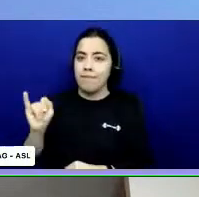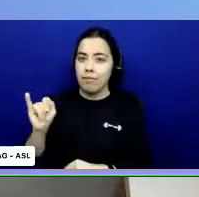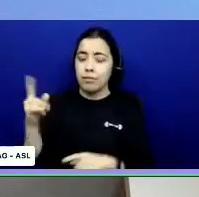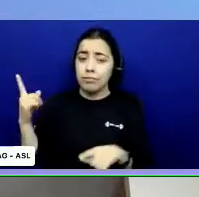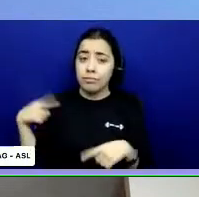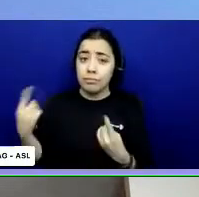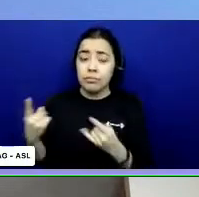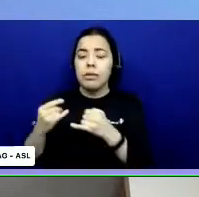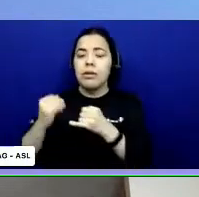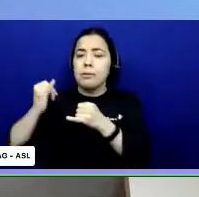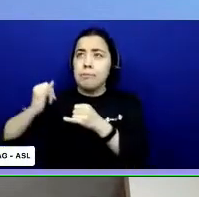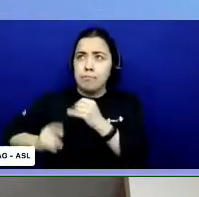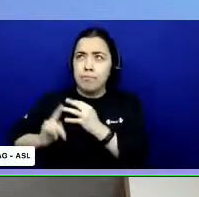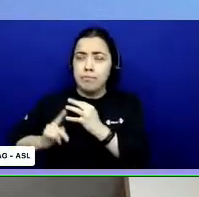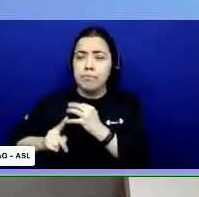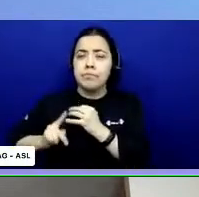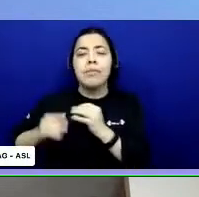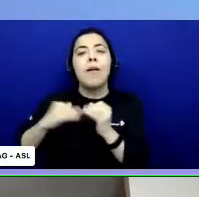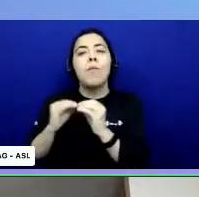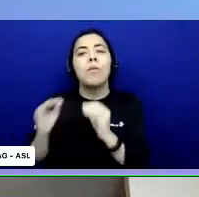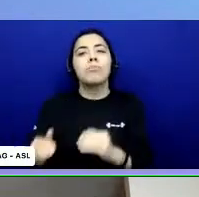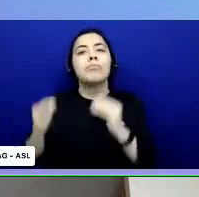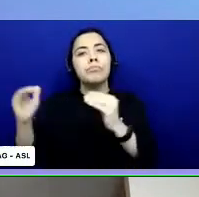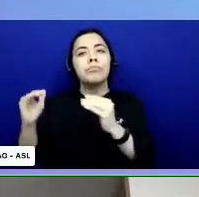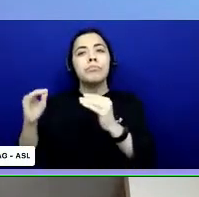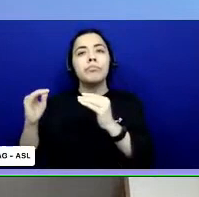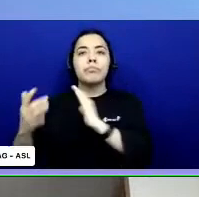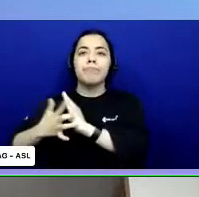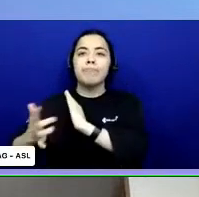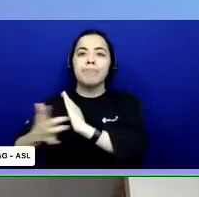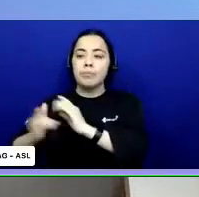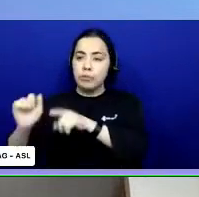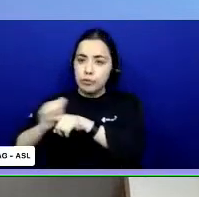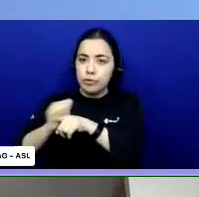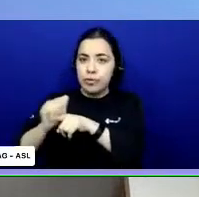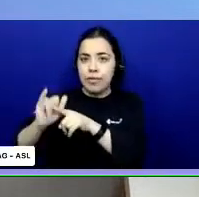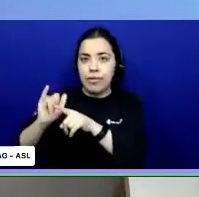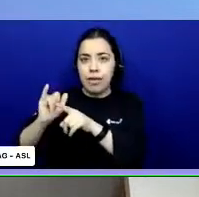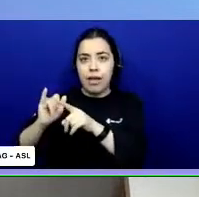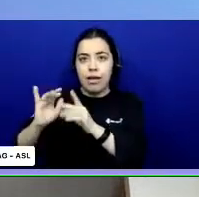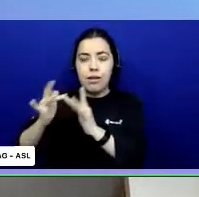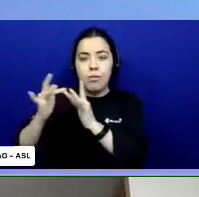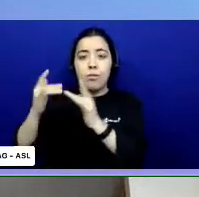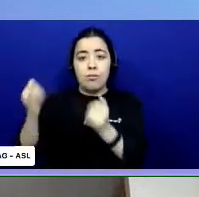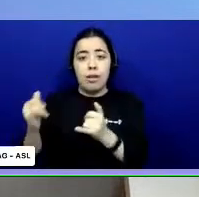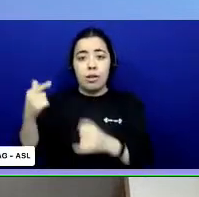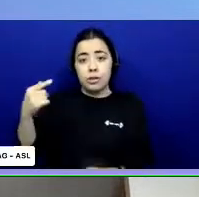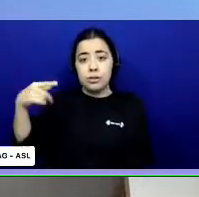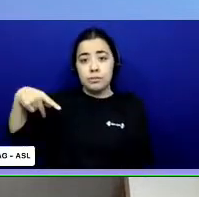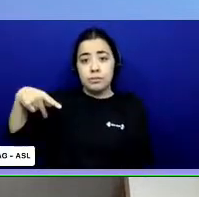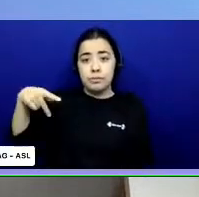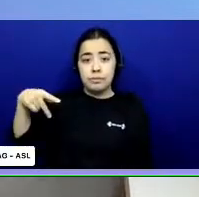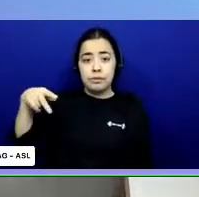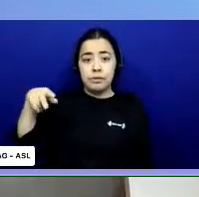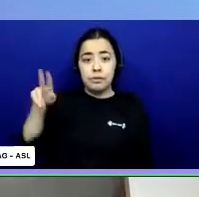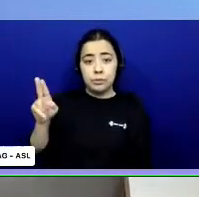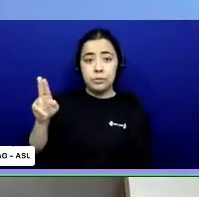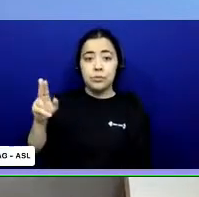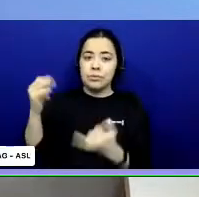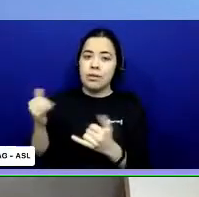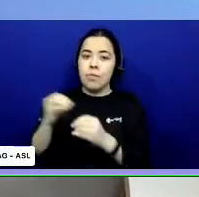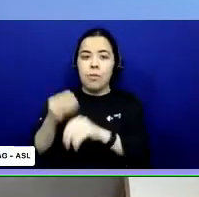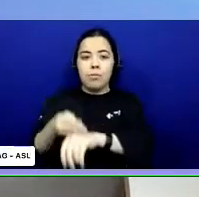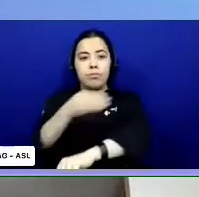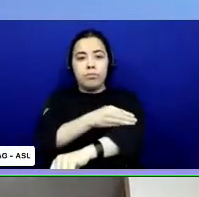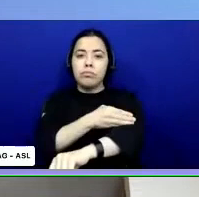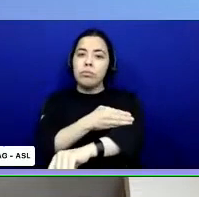there's more advanced hardware to train the neural networks on. These GPUs that we have today are very good at processing large amounts of data in